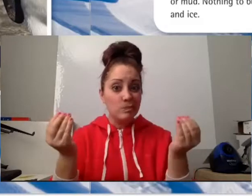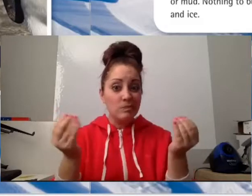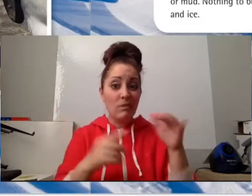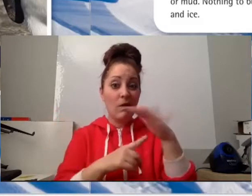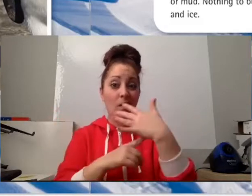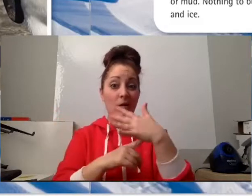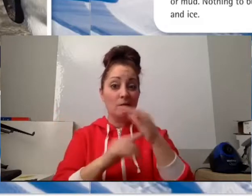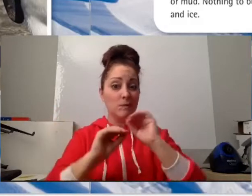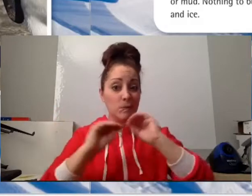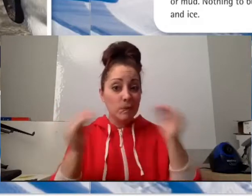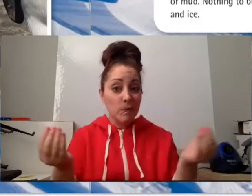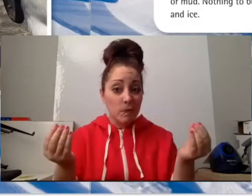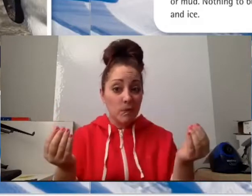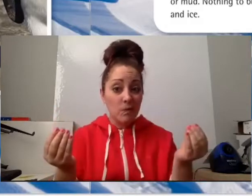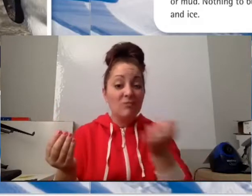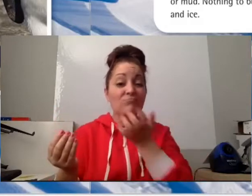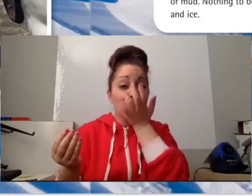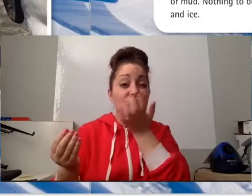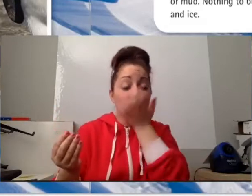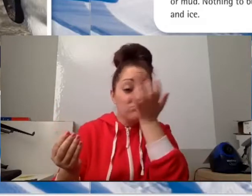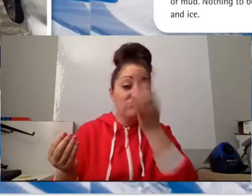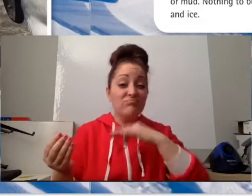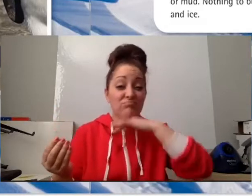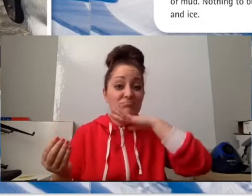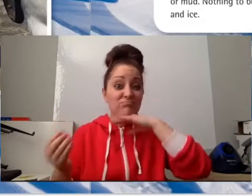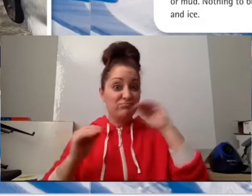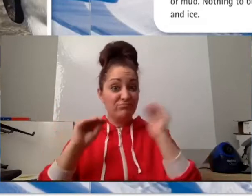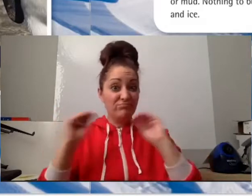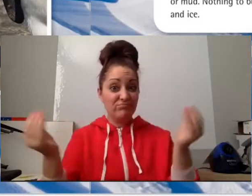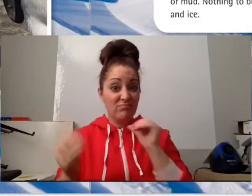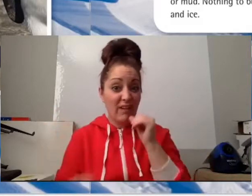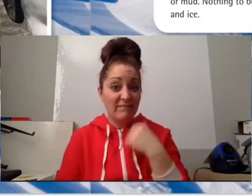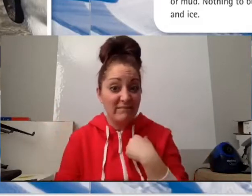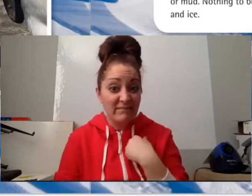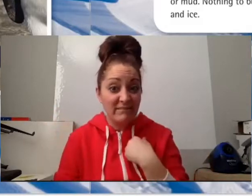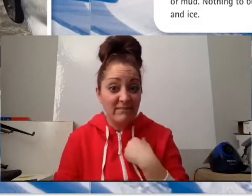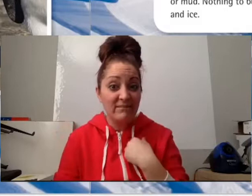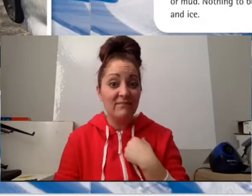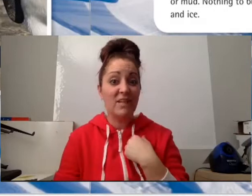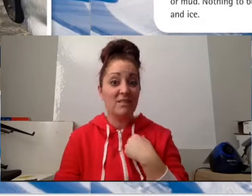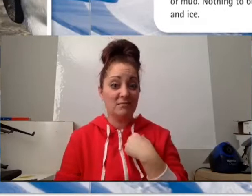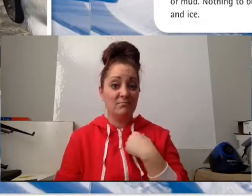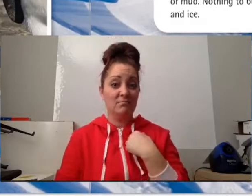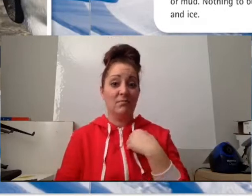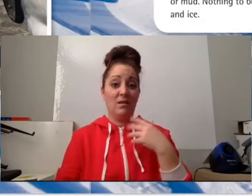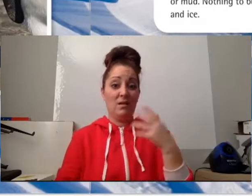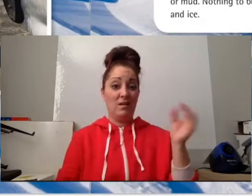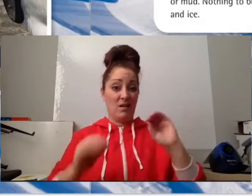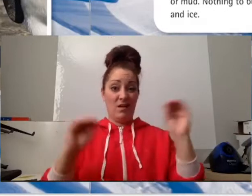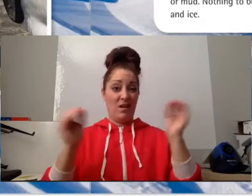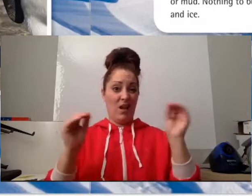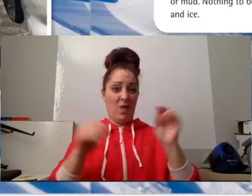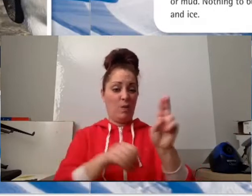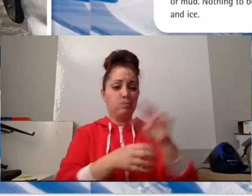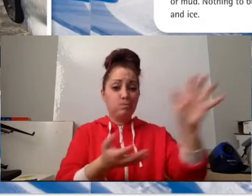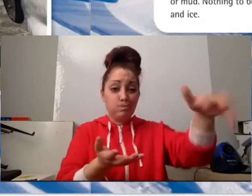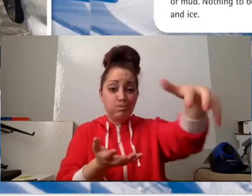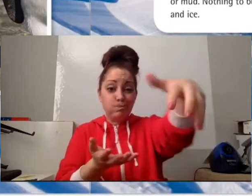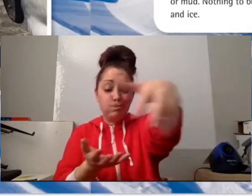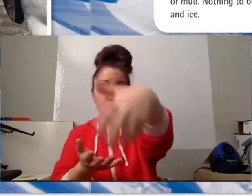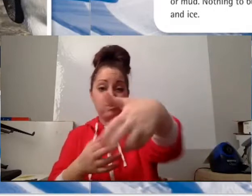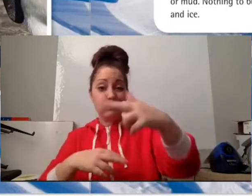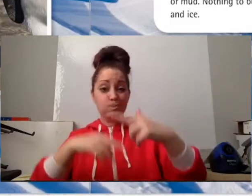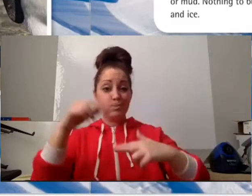there's no twigs, there are no leaves, there is no grass or mud.